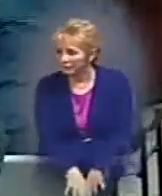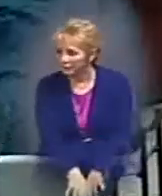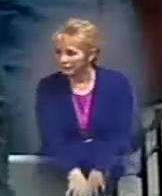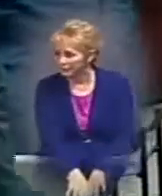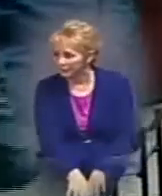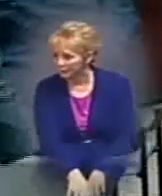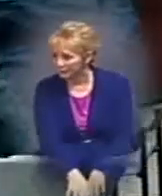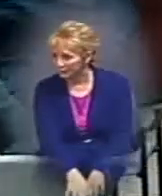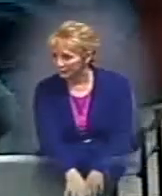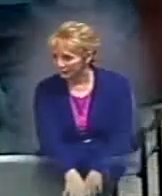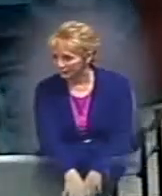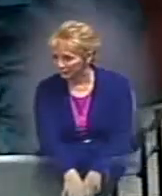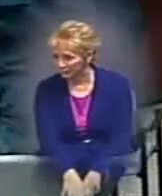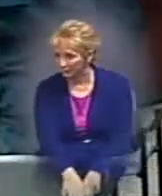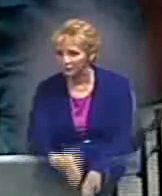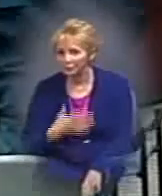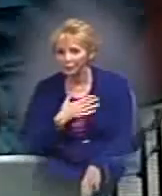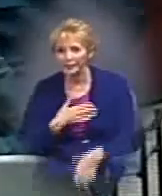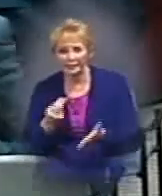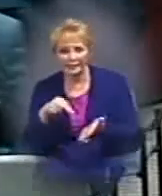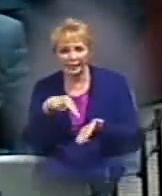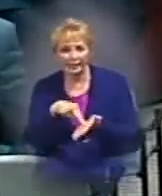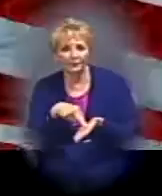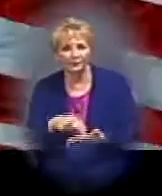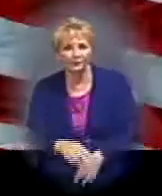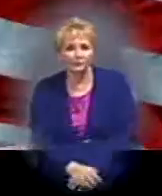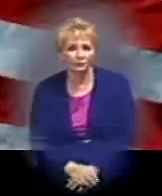pledge. Please stand.